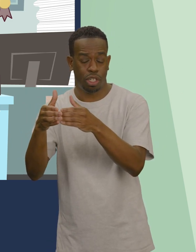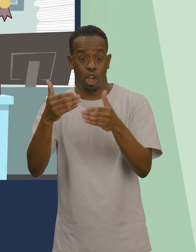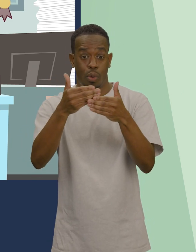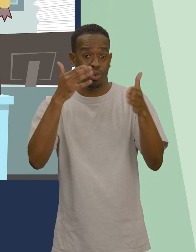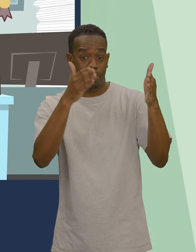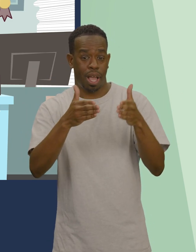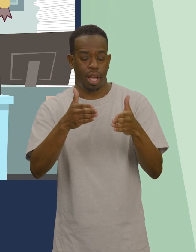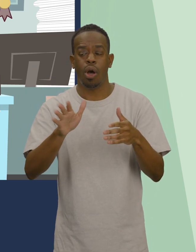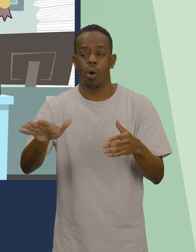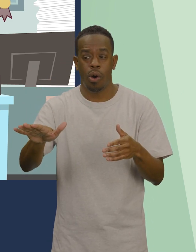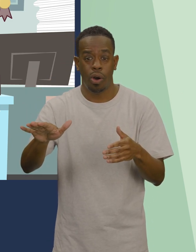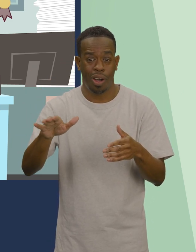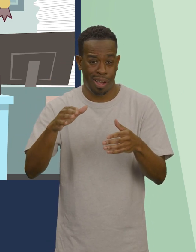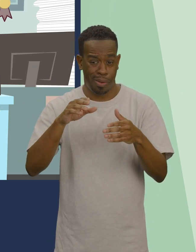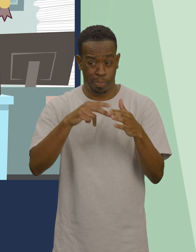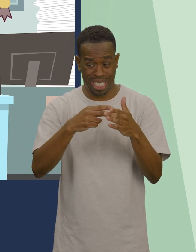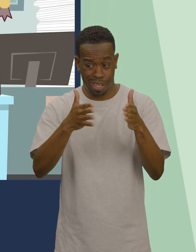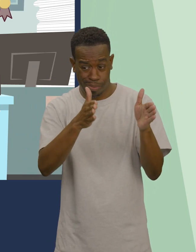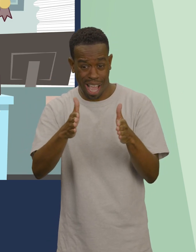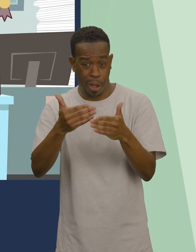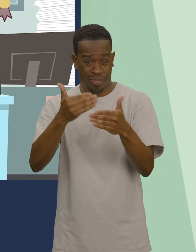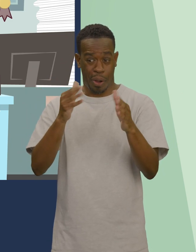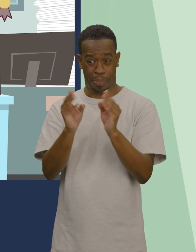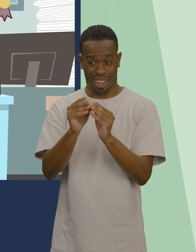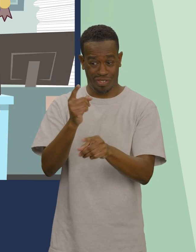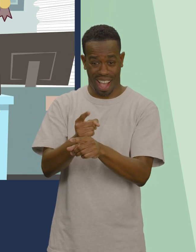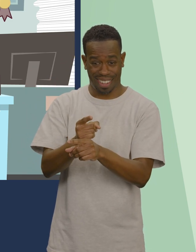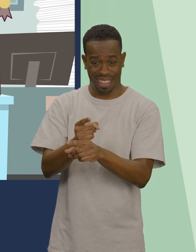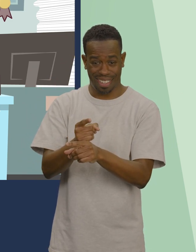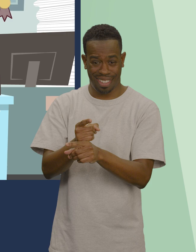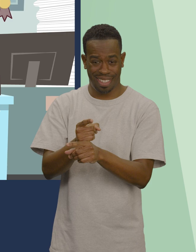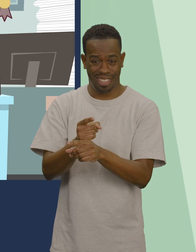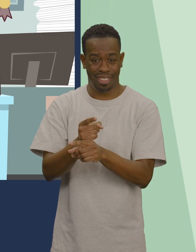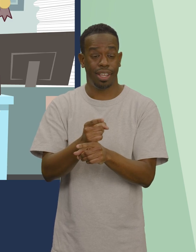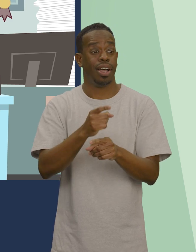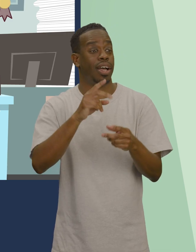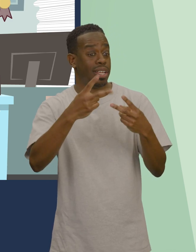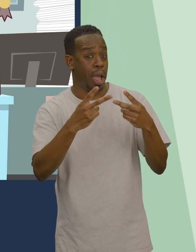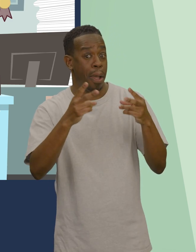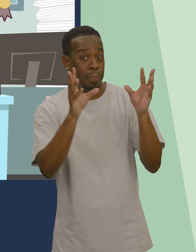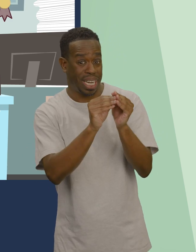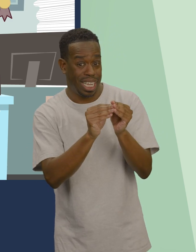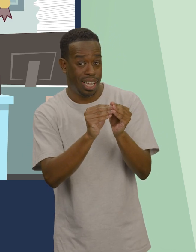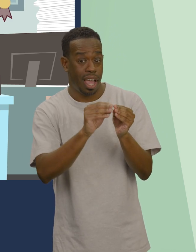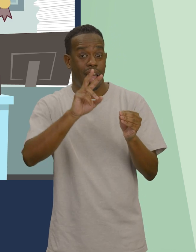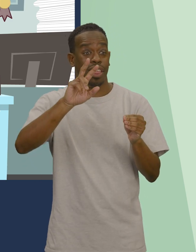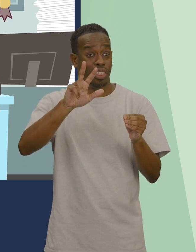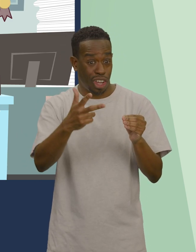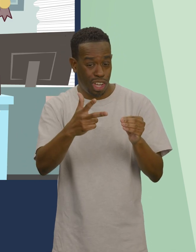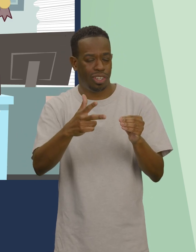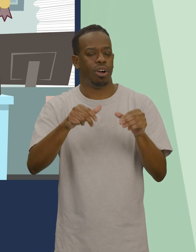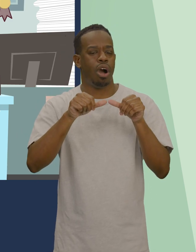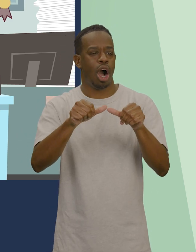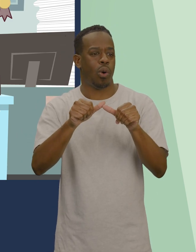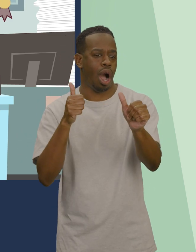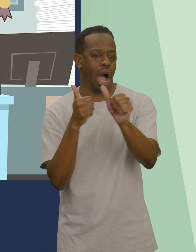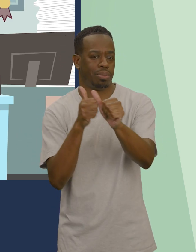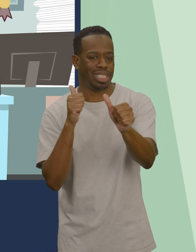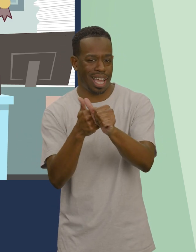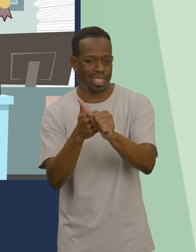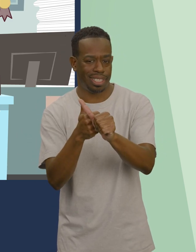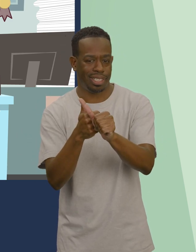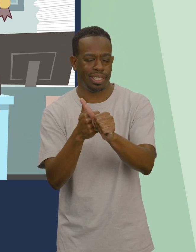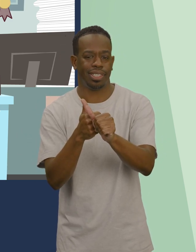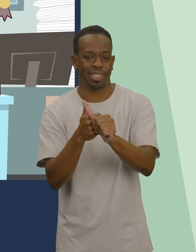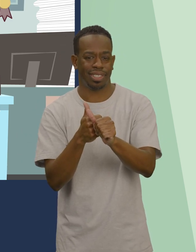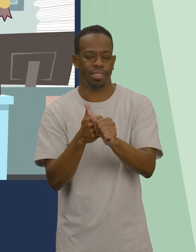sections. Pre-planning. Let me guess. That's where you pre-plan for the meeting? Then there's the meeting itself. And finally, the